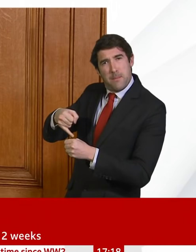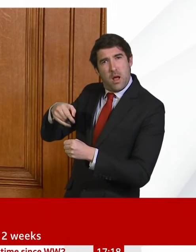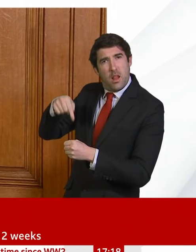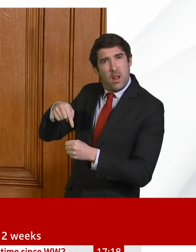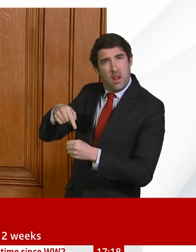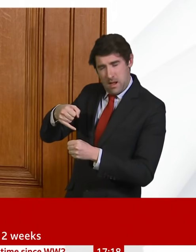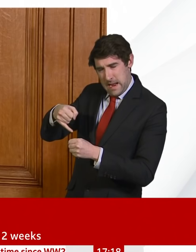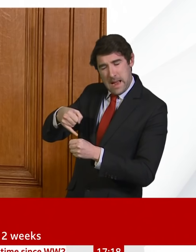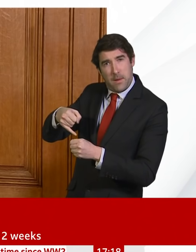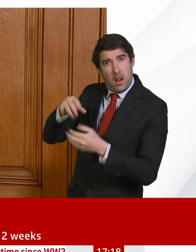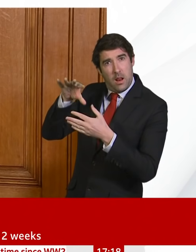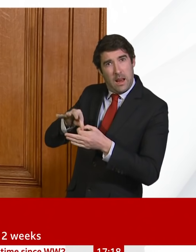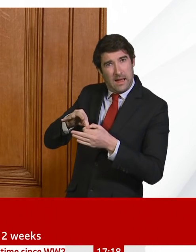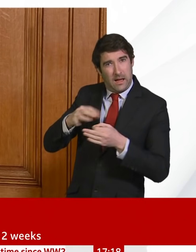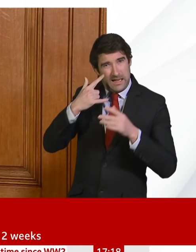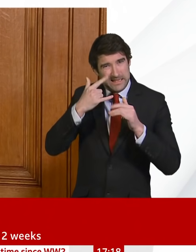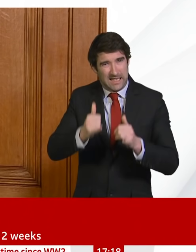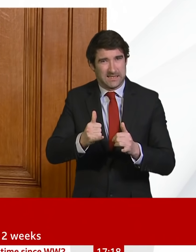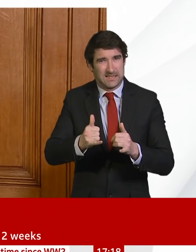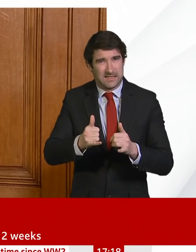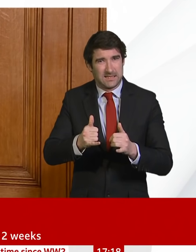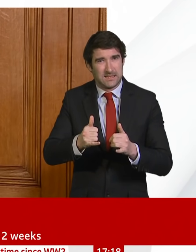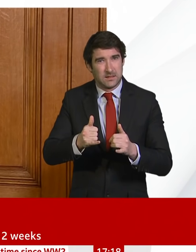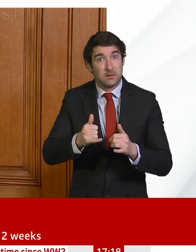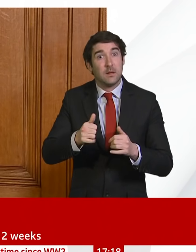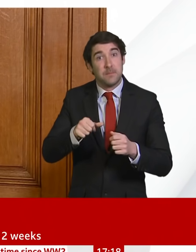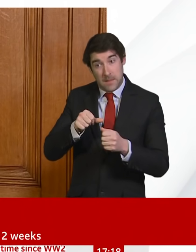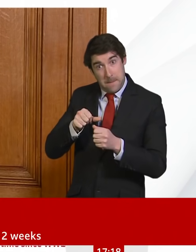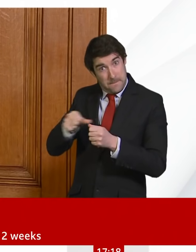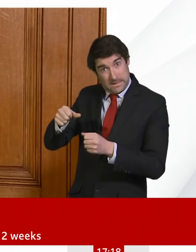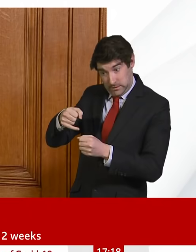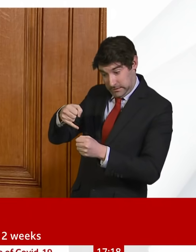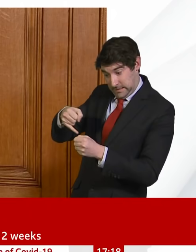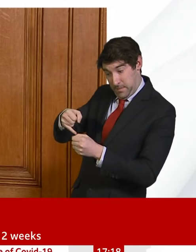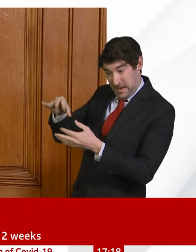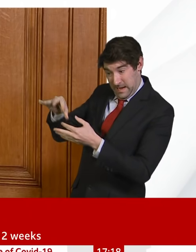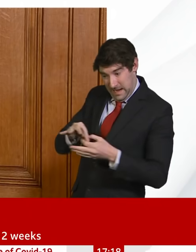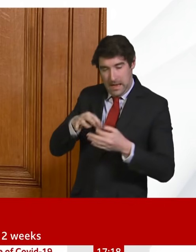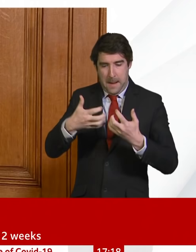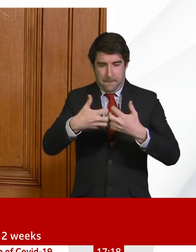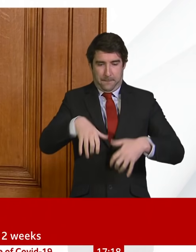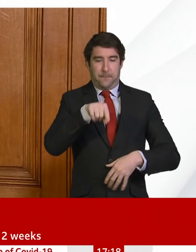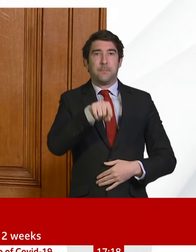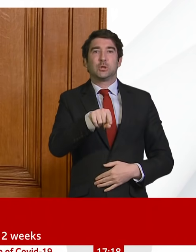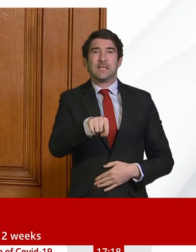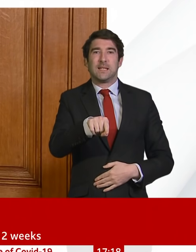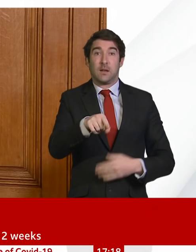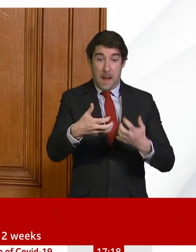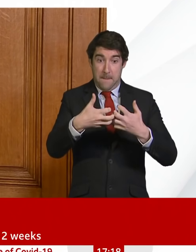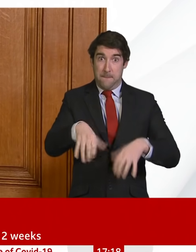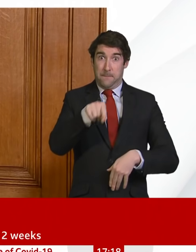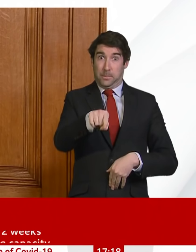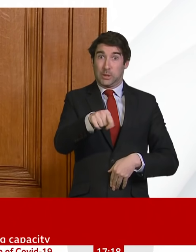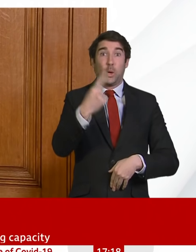by the manufacturers of the machines. And so the reagents that work best are those that work with the machines that they're intended for. That's the